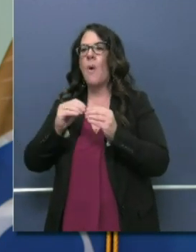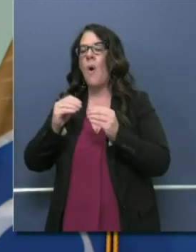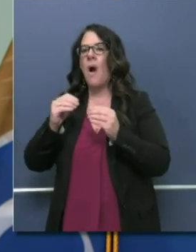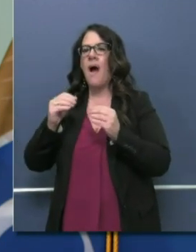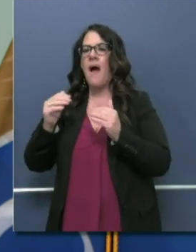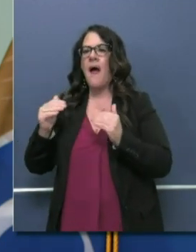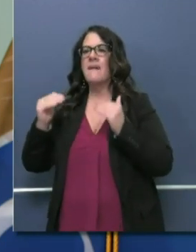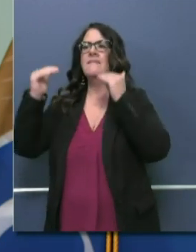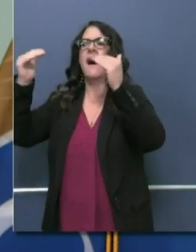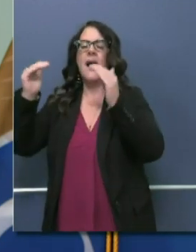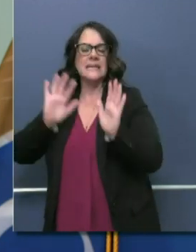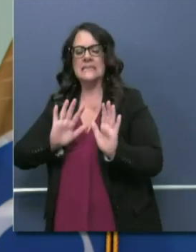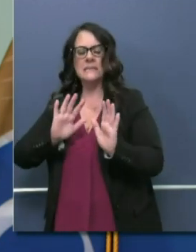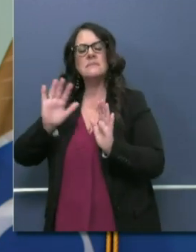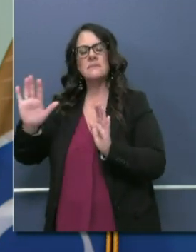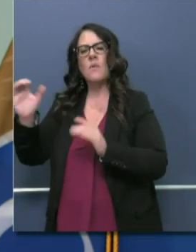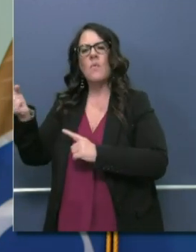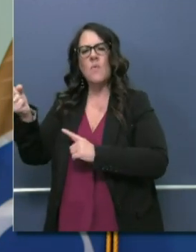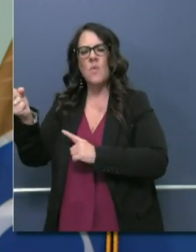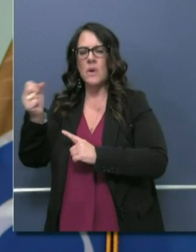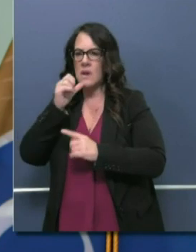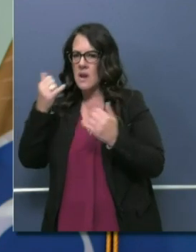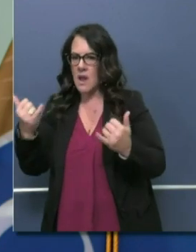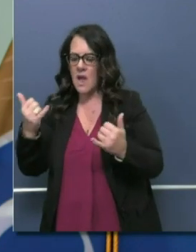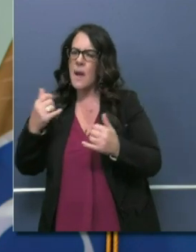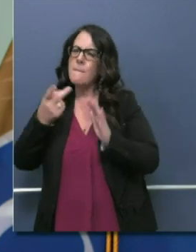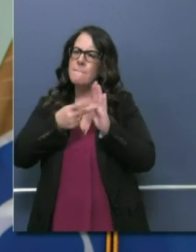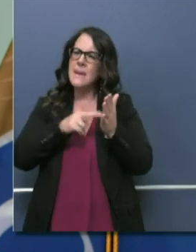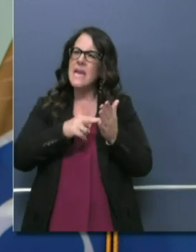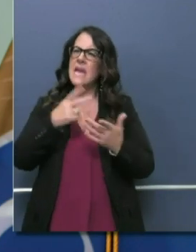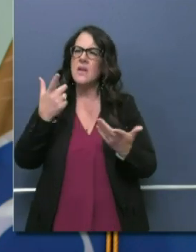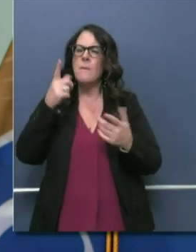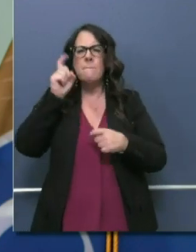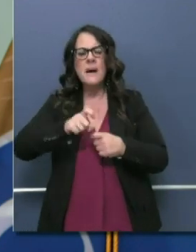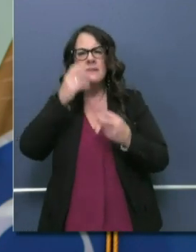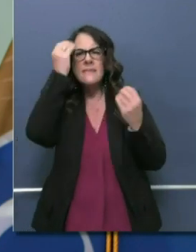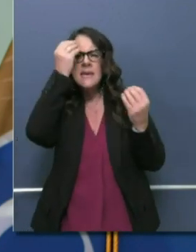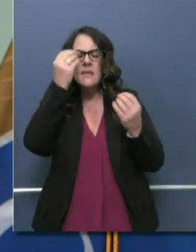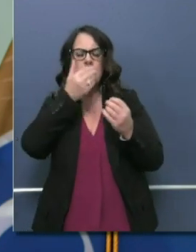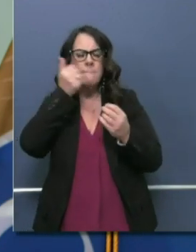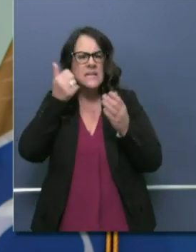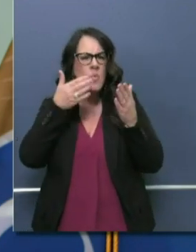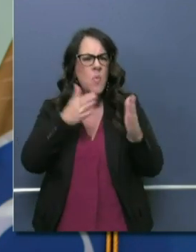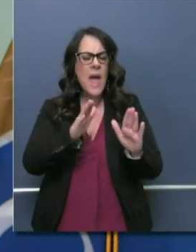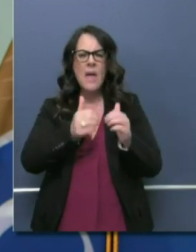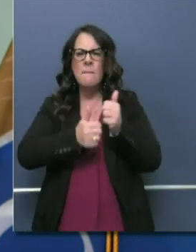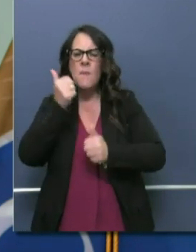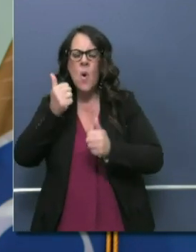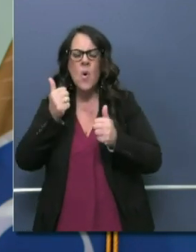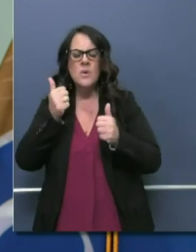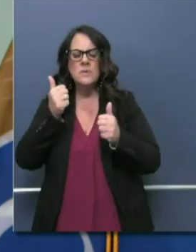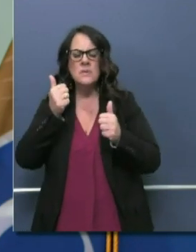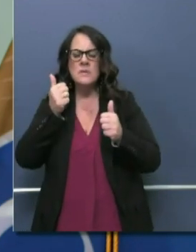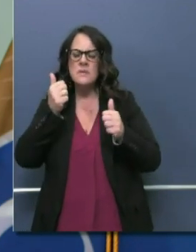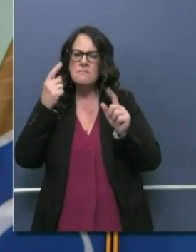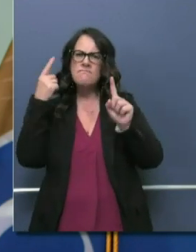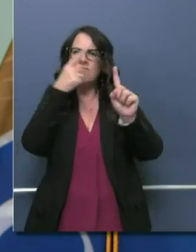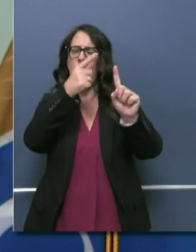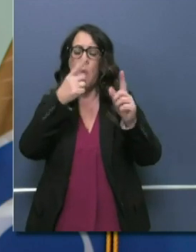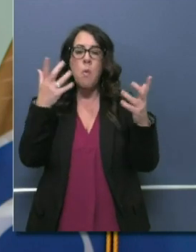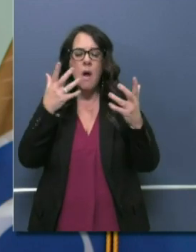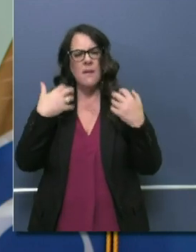Again, it has to be done in a very thoughtful and judicious way. It's a health-first focus.